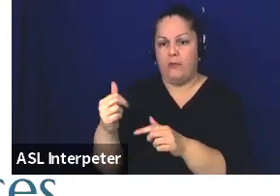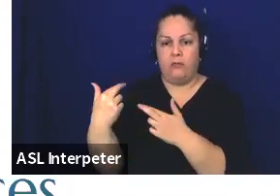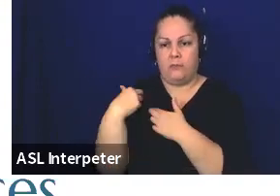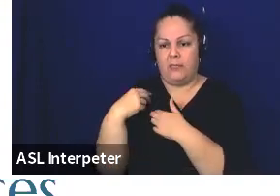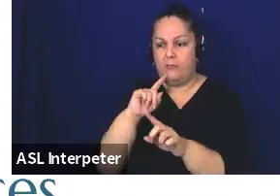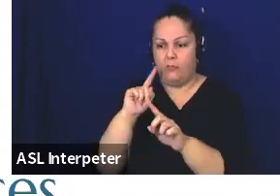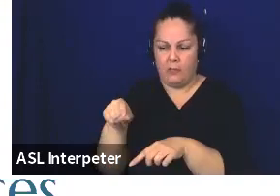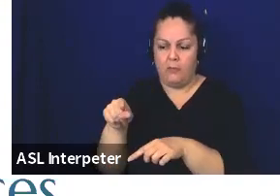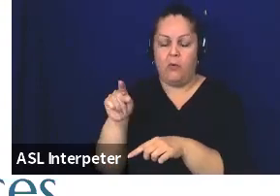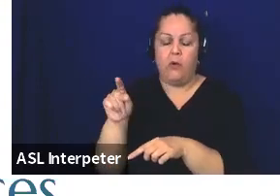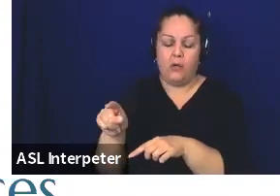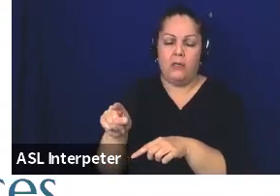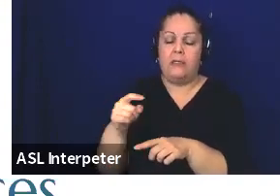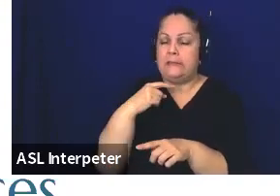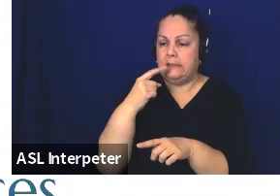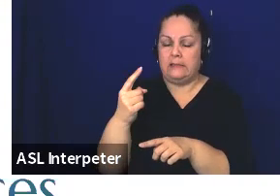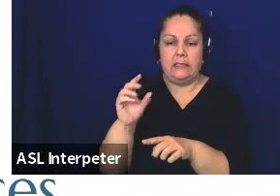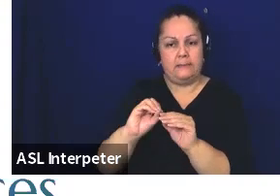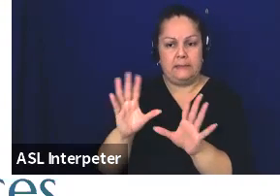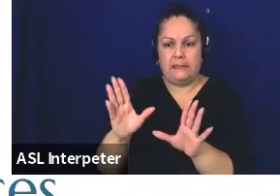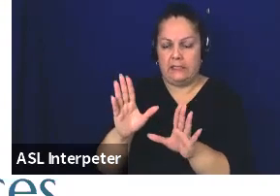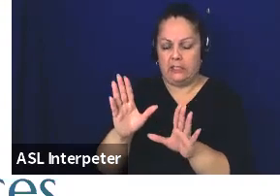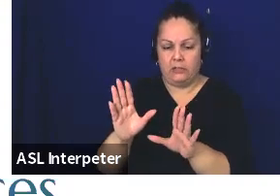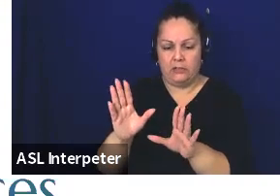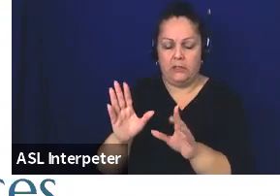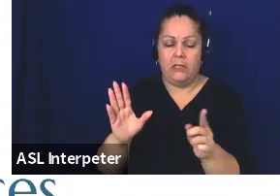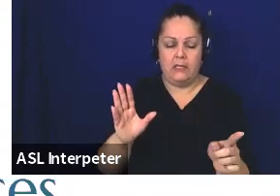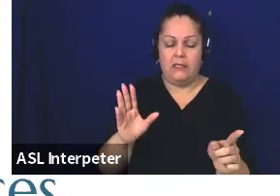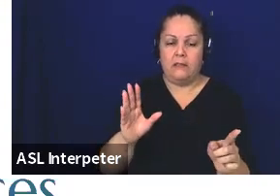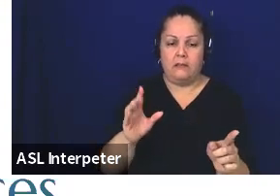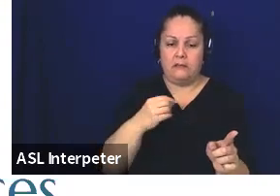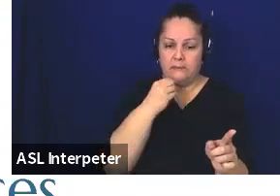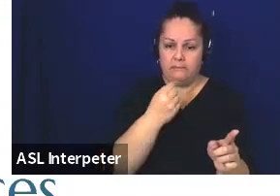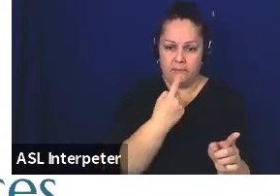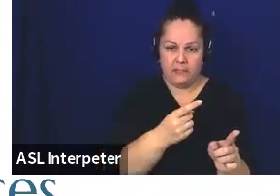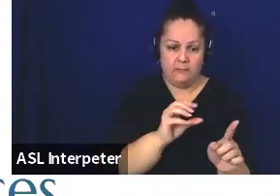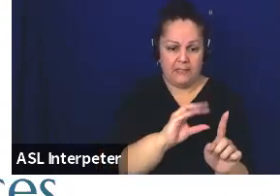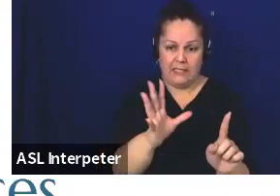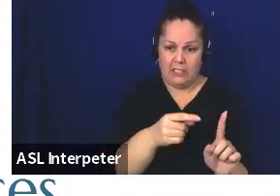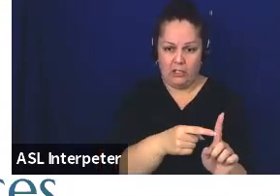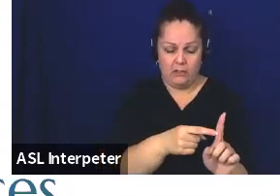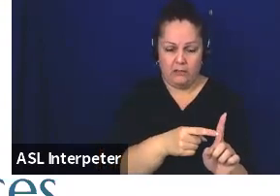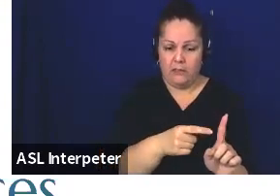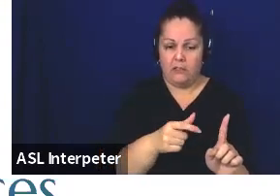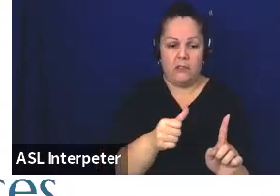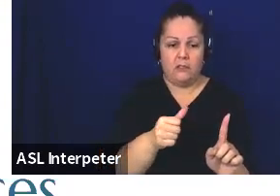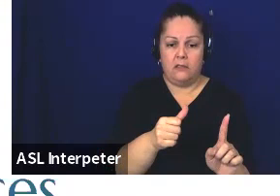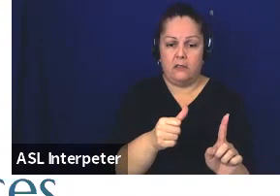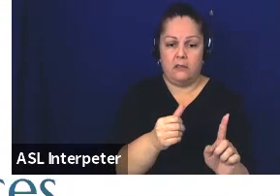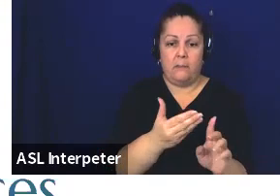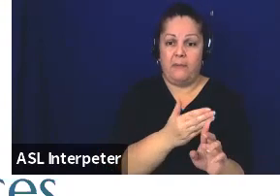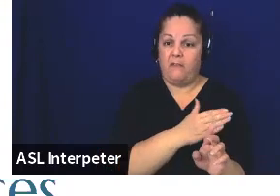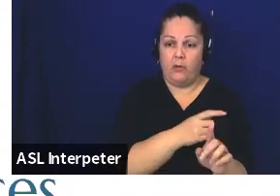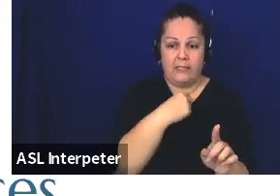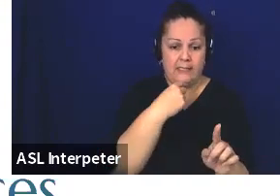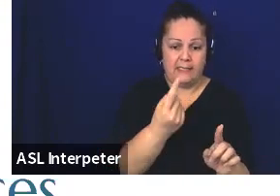obligations, be upfront and be very clear and let the individual know about these things before they disclose any